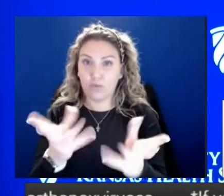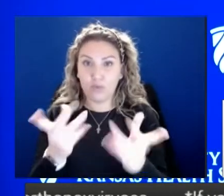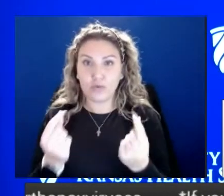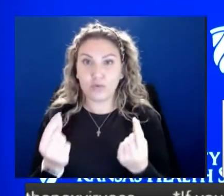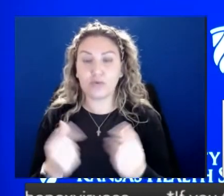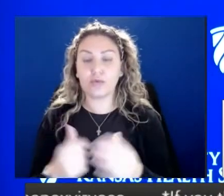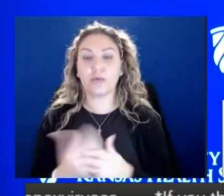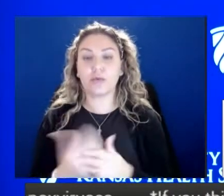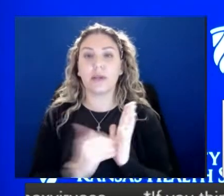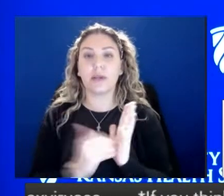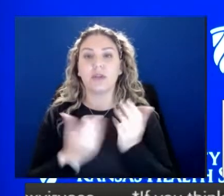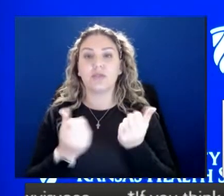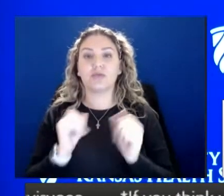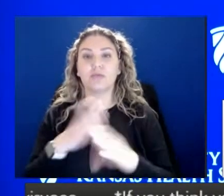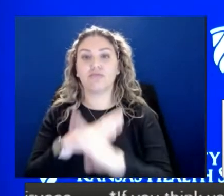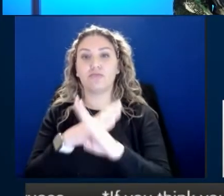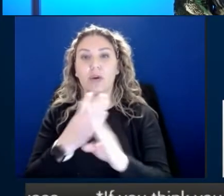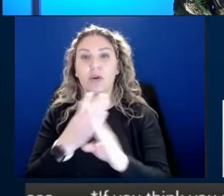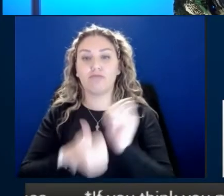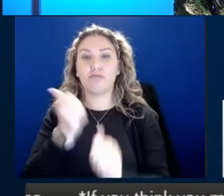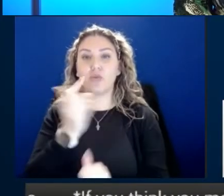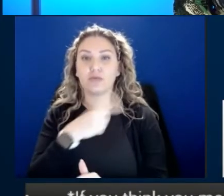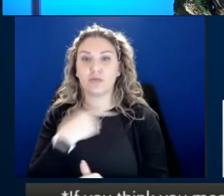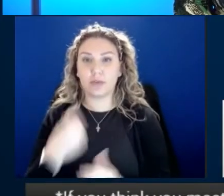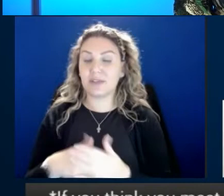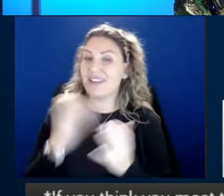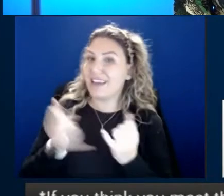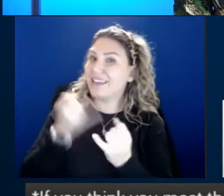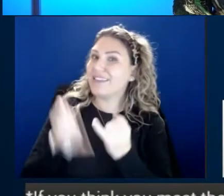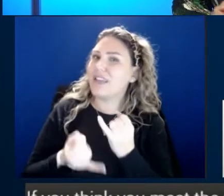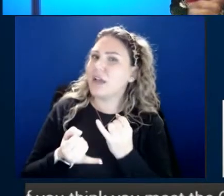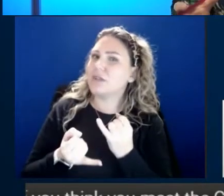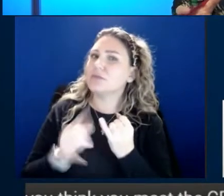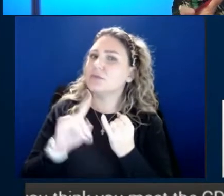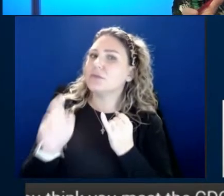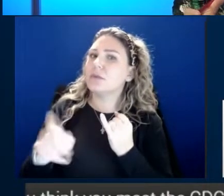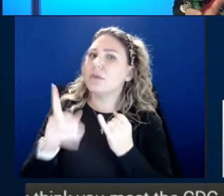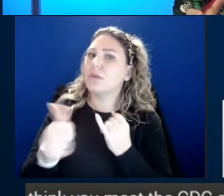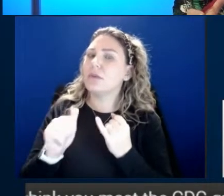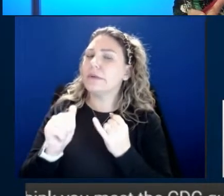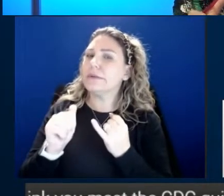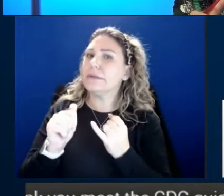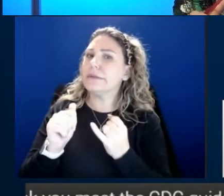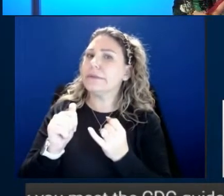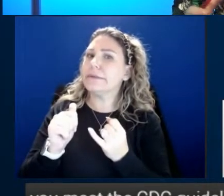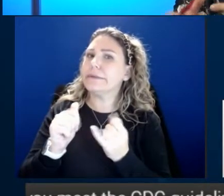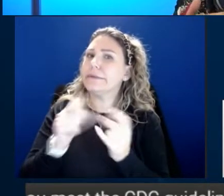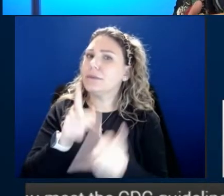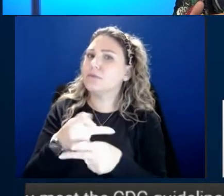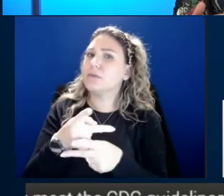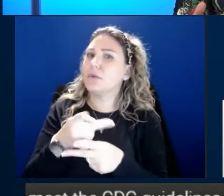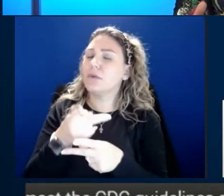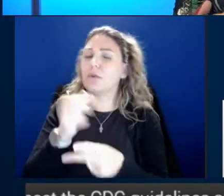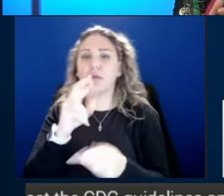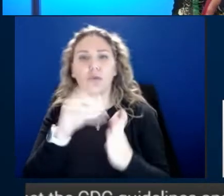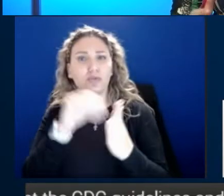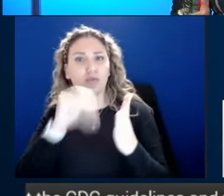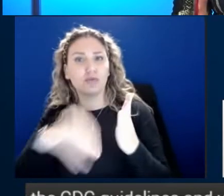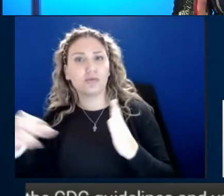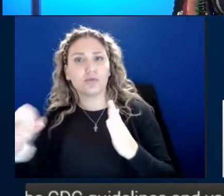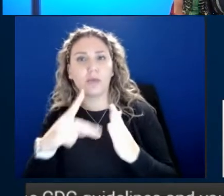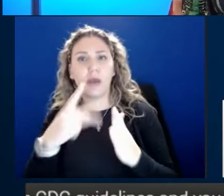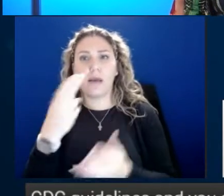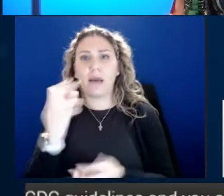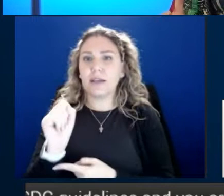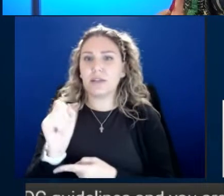and protect those most at risk right now. And lastly, Dr. Hawkinson, any precautions or advice you have for students heading back to the high school setting or certainly the